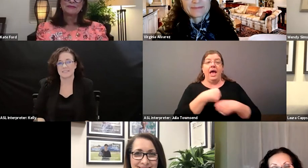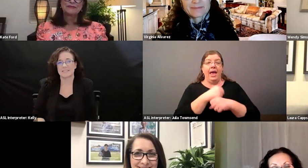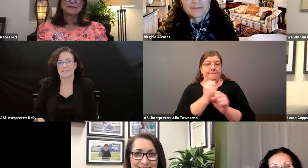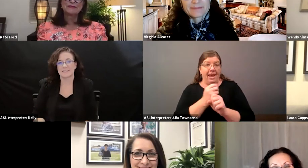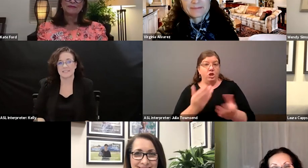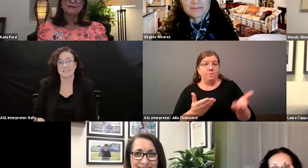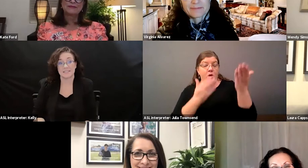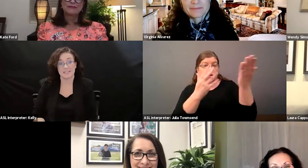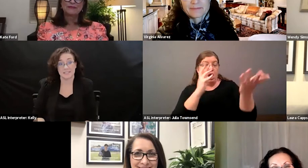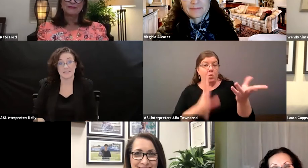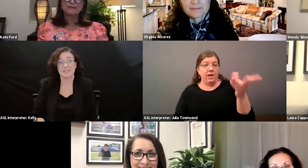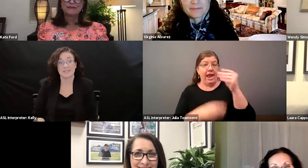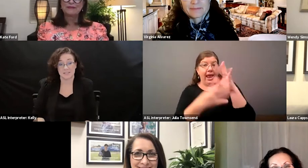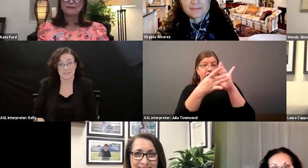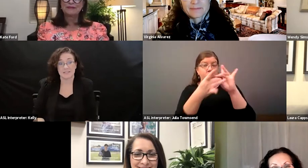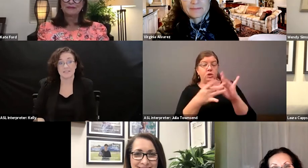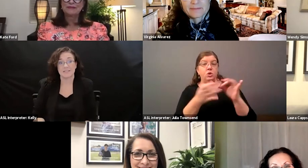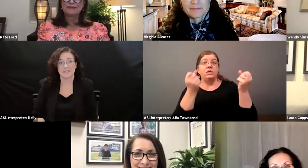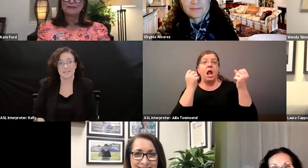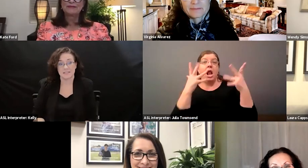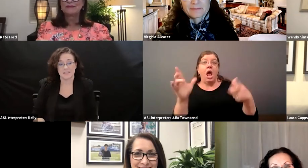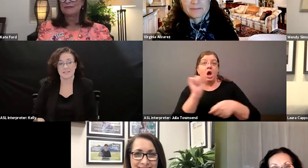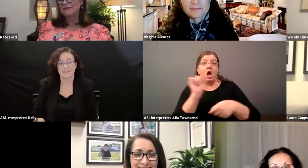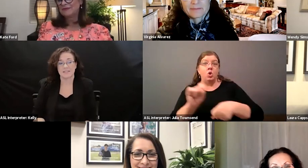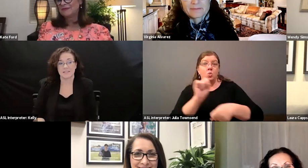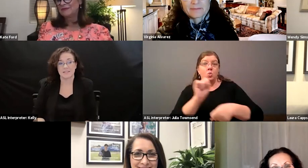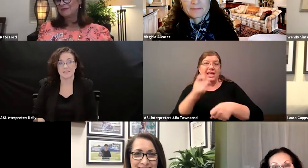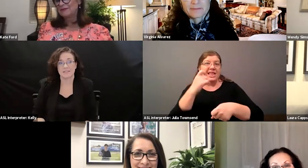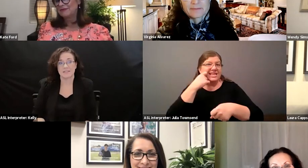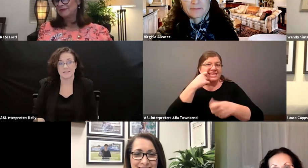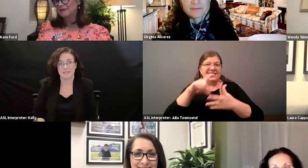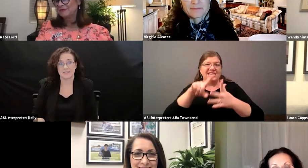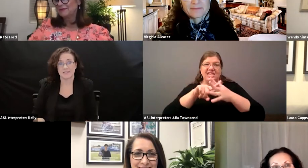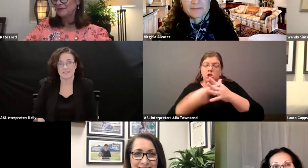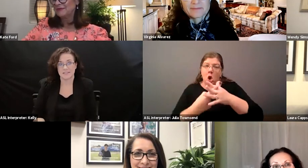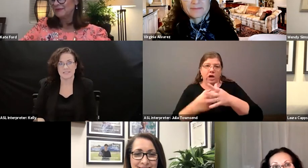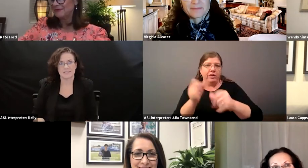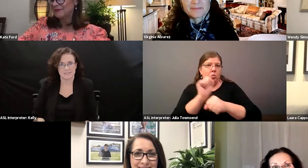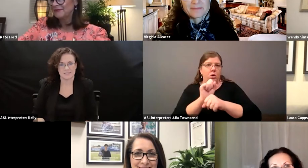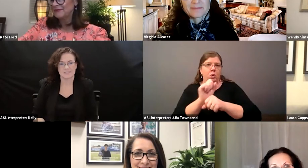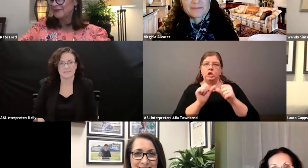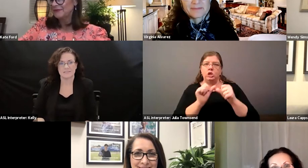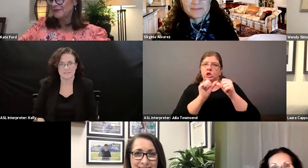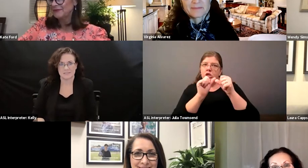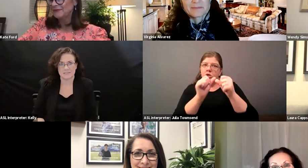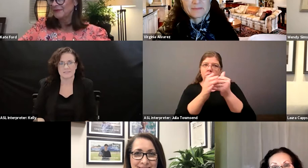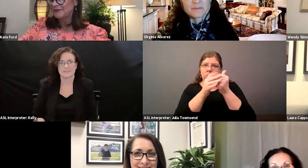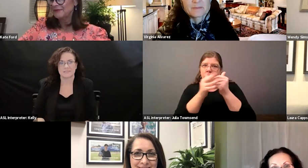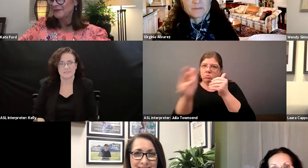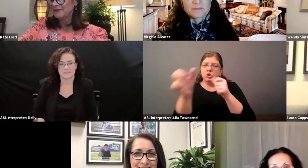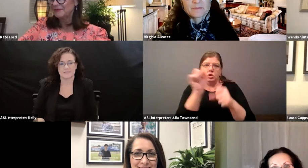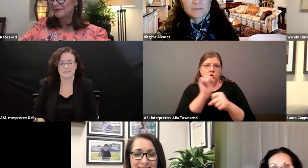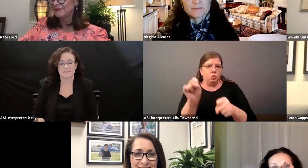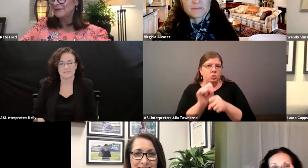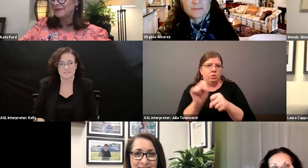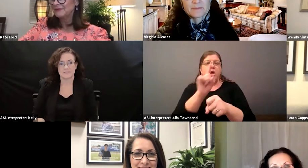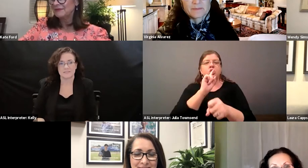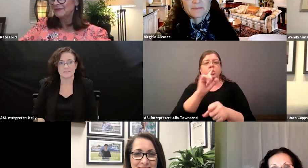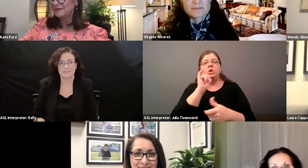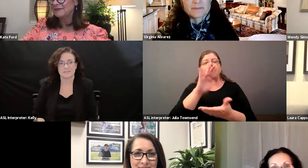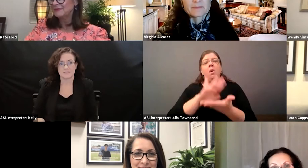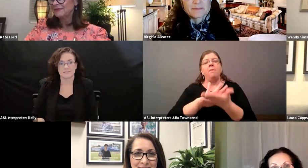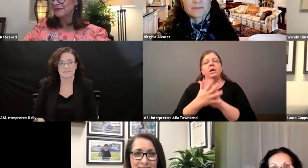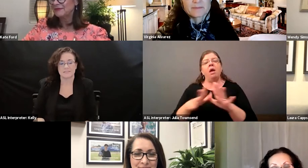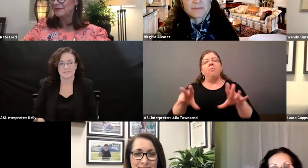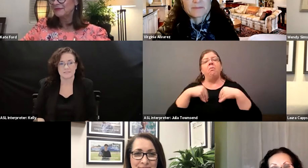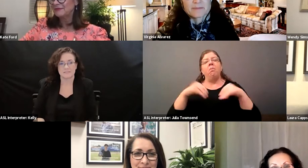also the black history month that there's a lot of work that this is just the start of our work and we have to continue to do work to make sure that you know that we're not yet complacent where we